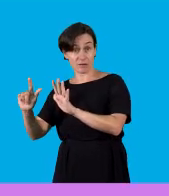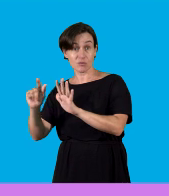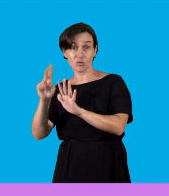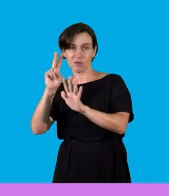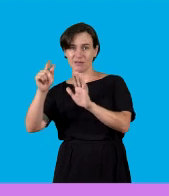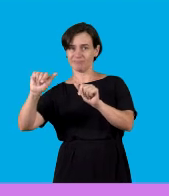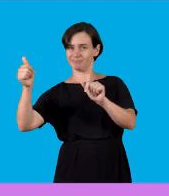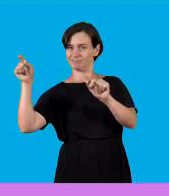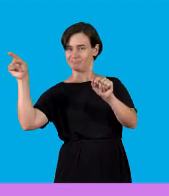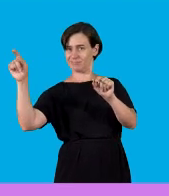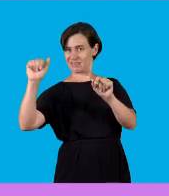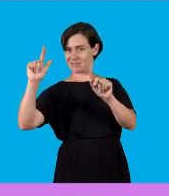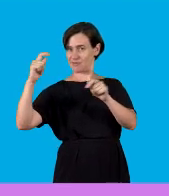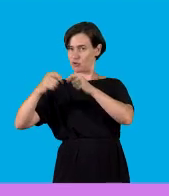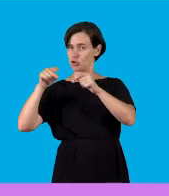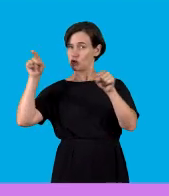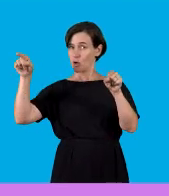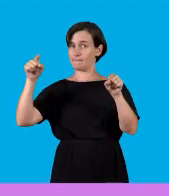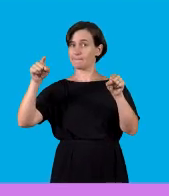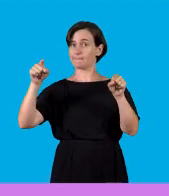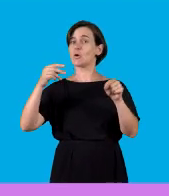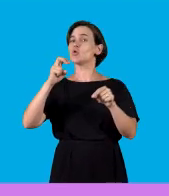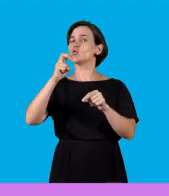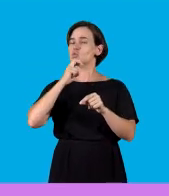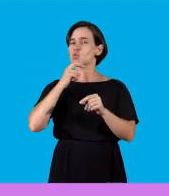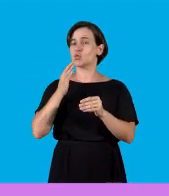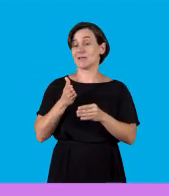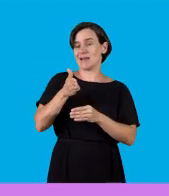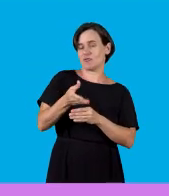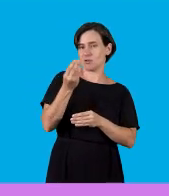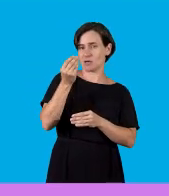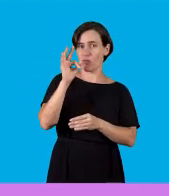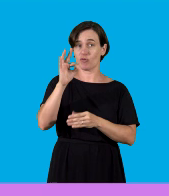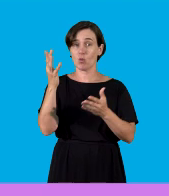Here is shop 67 using entrance number 3. Where is entrance